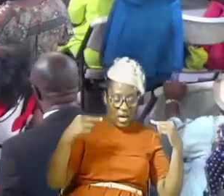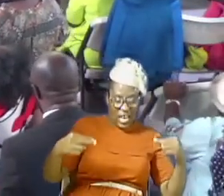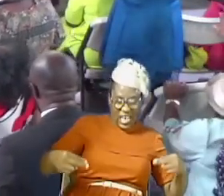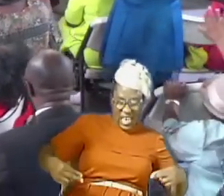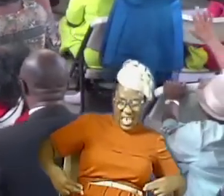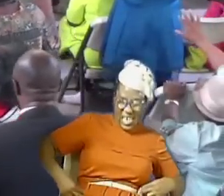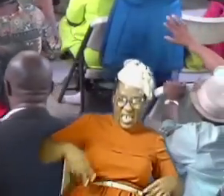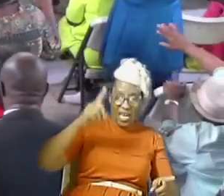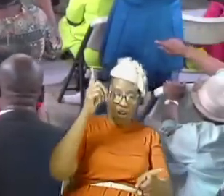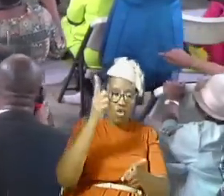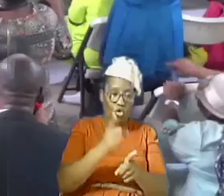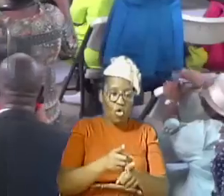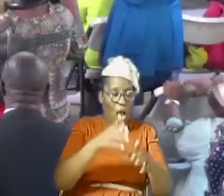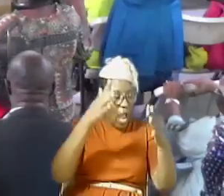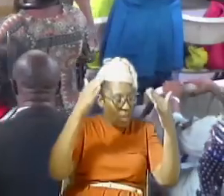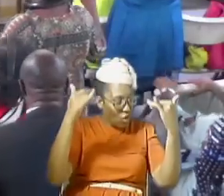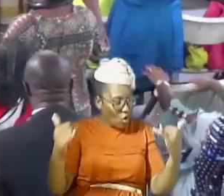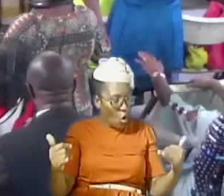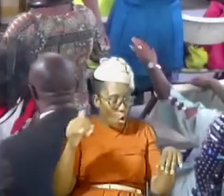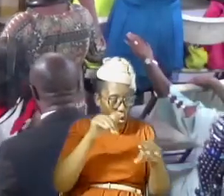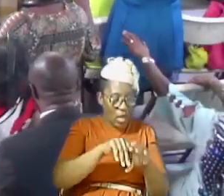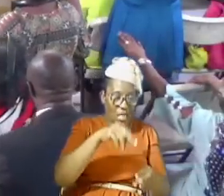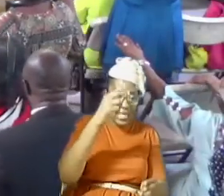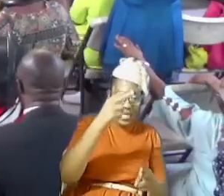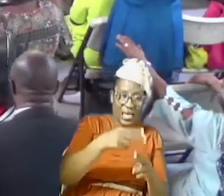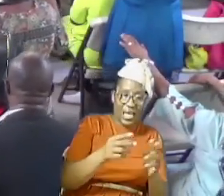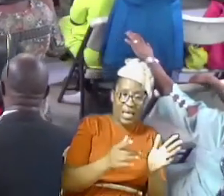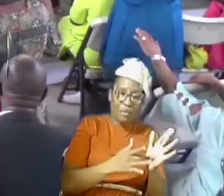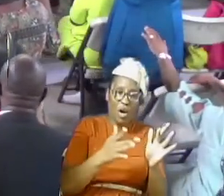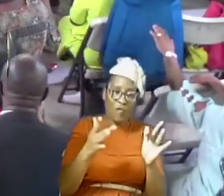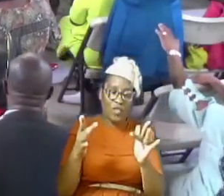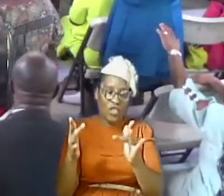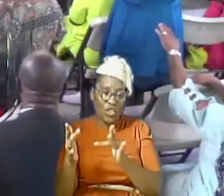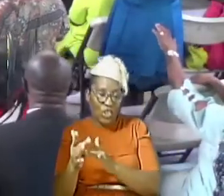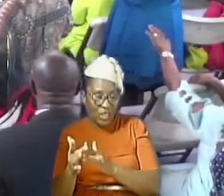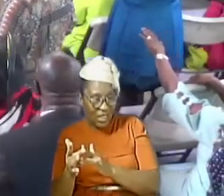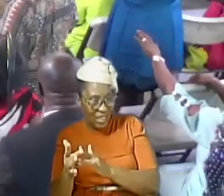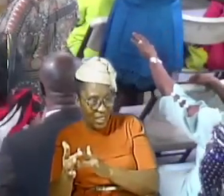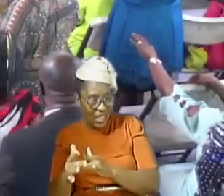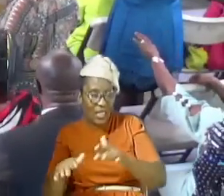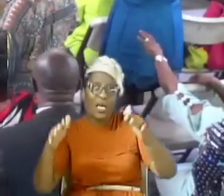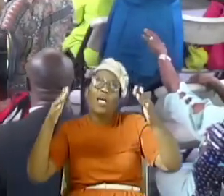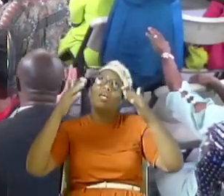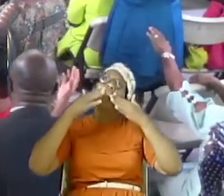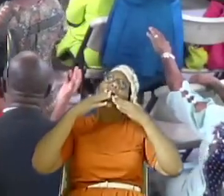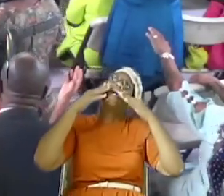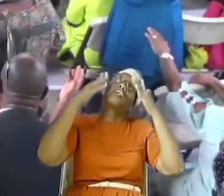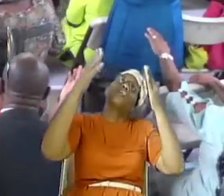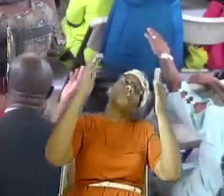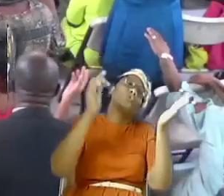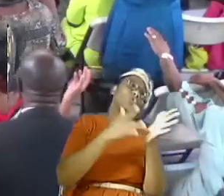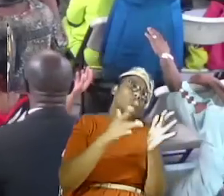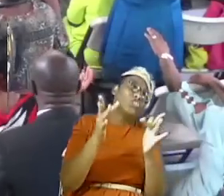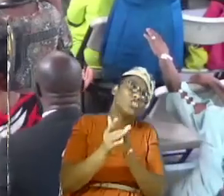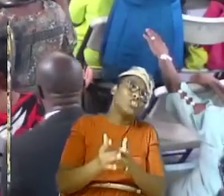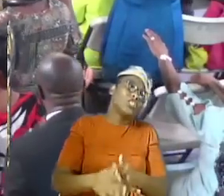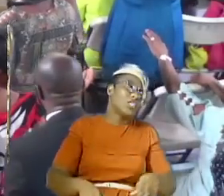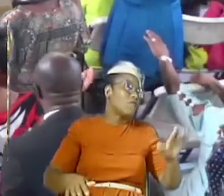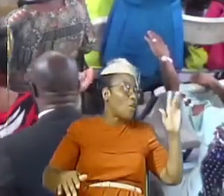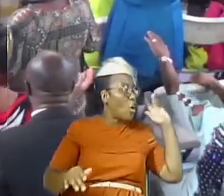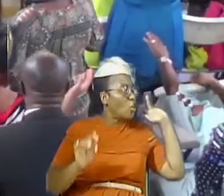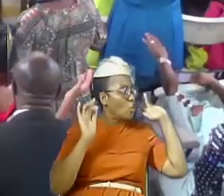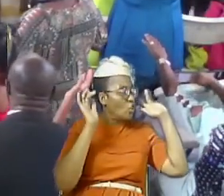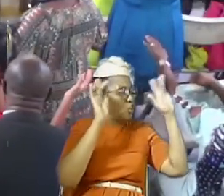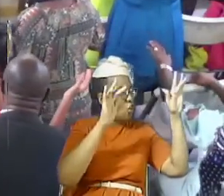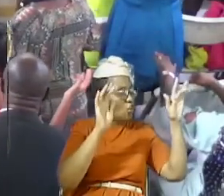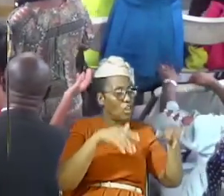your anointing. In Jesus' name I pray. I thank you, mighty God, for hearing our prayer. Thank you, mighty God, for